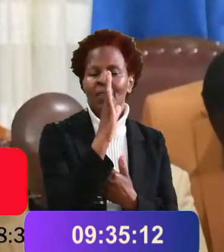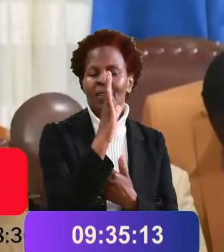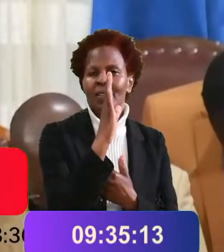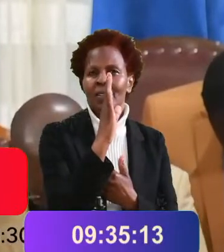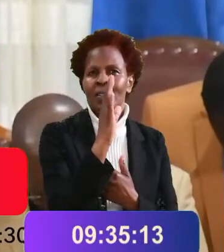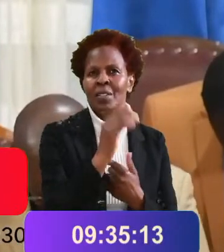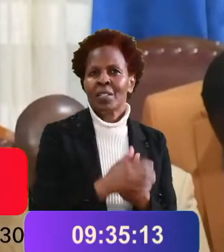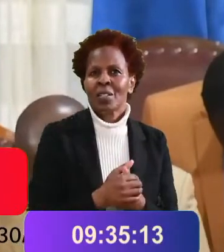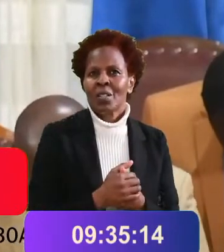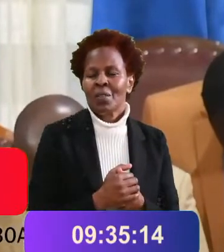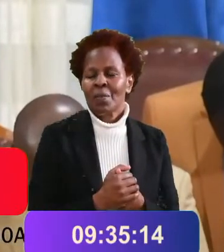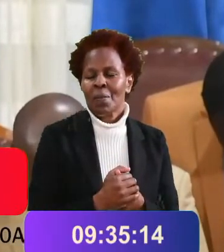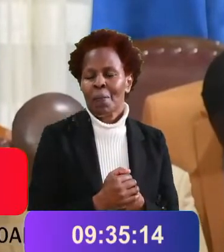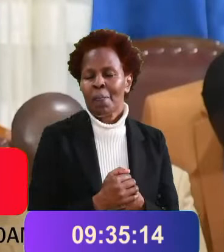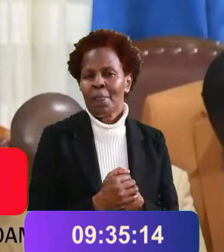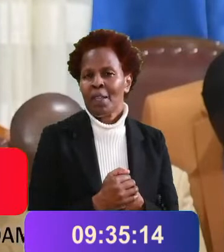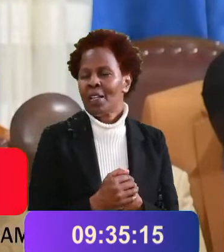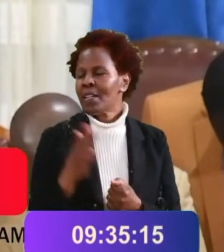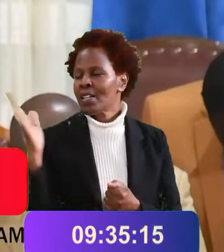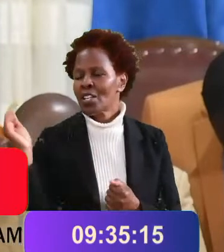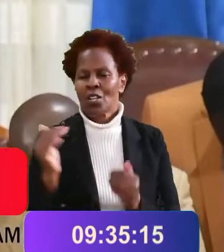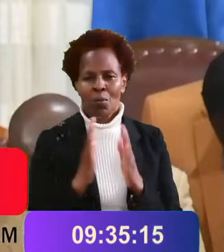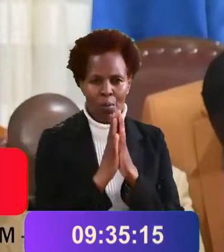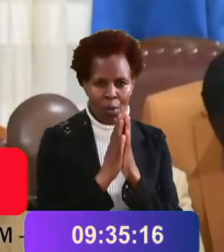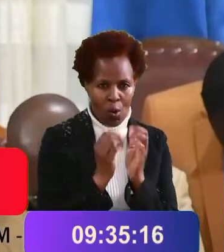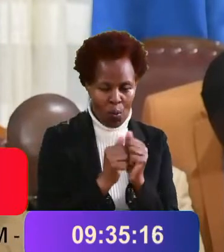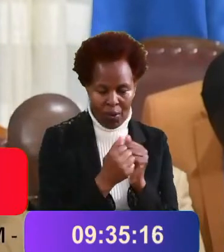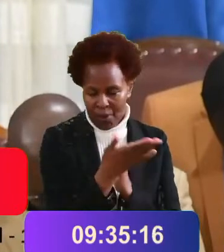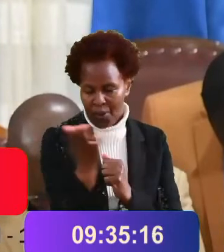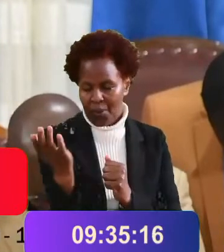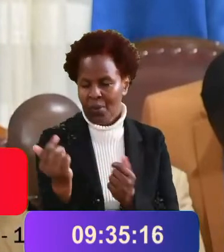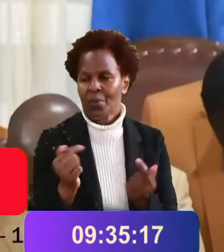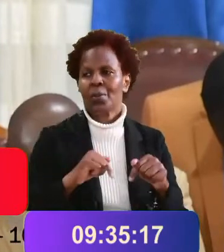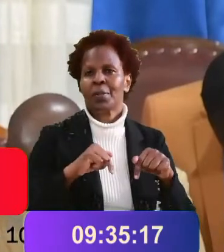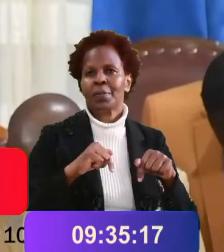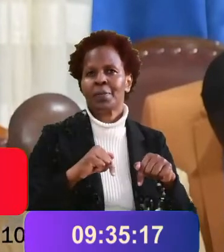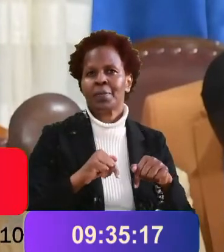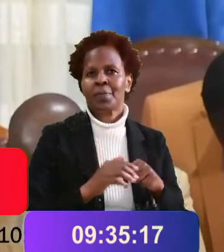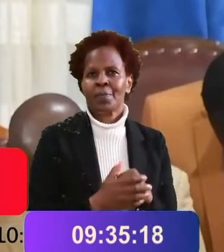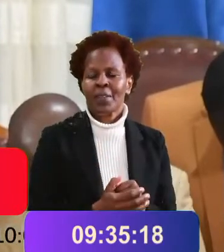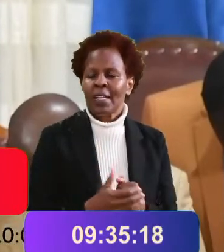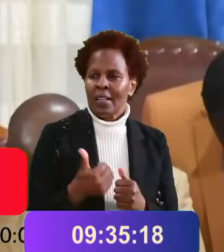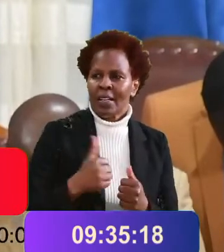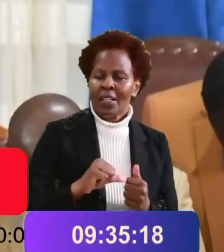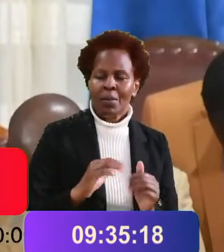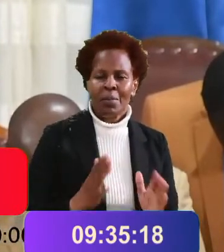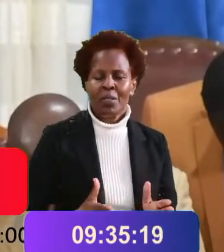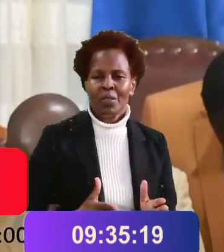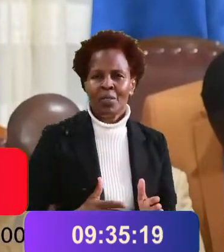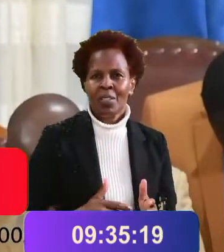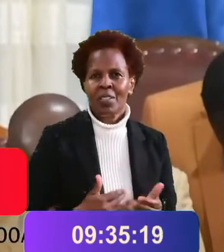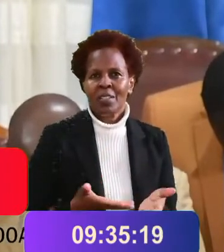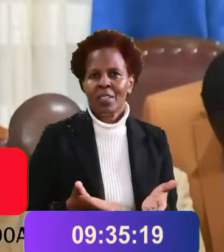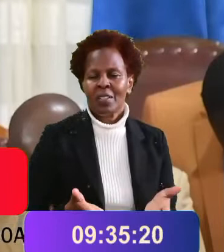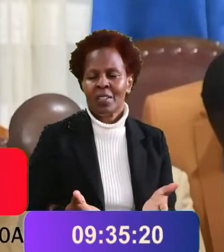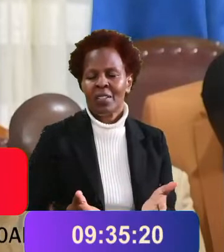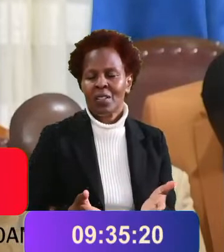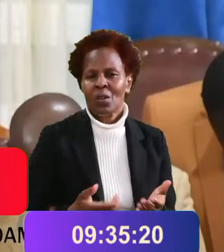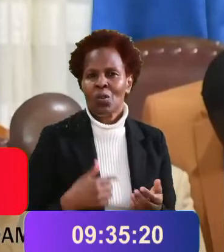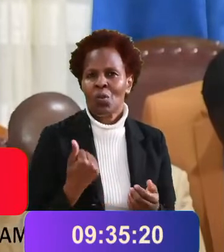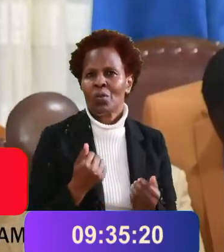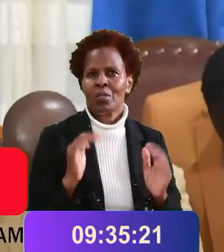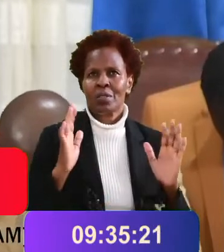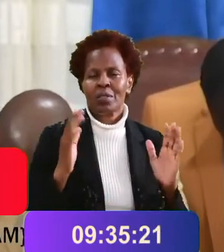We will see it. And we'll pray with you this Sunday so that you will live with gain, the gain